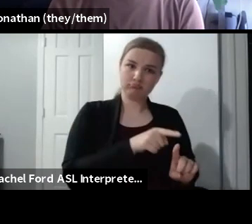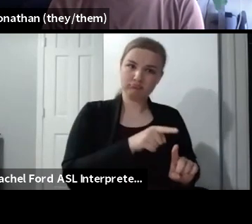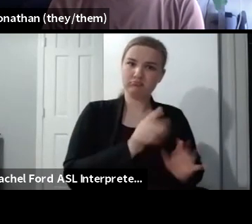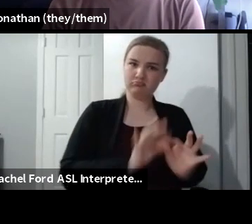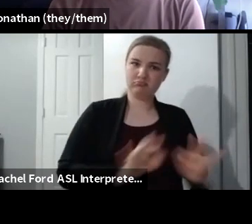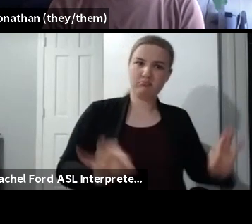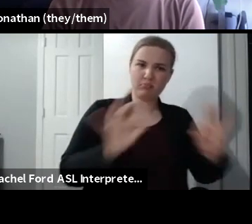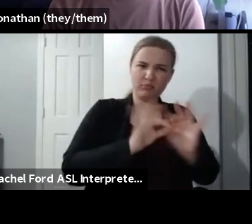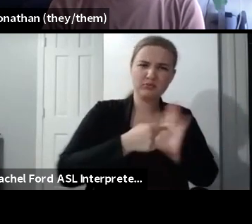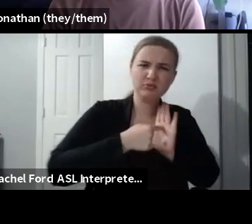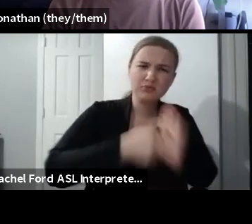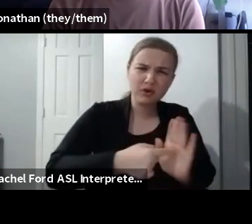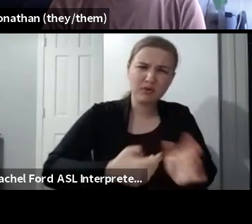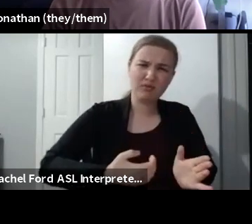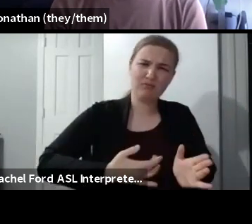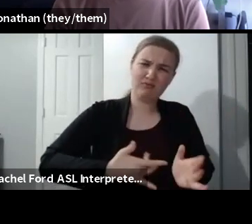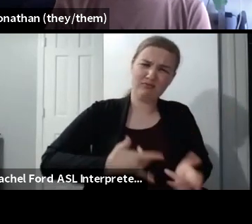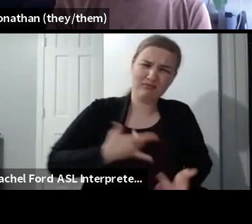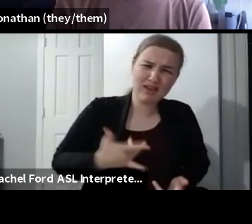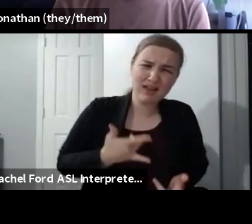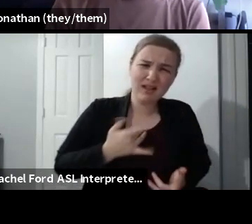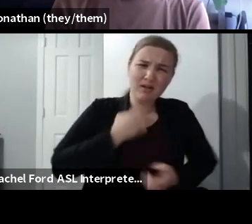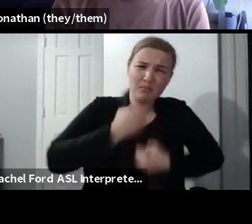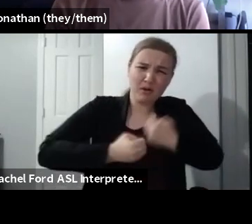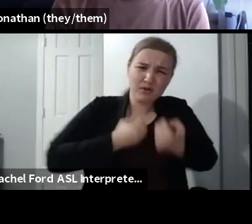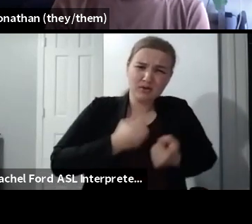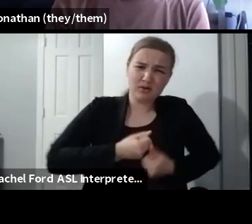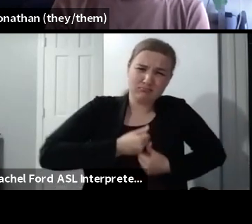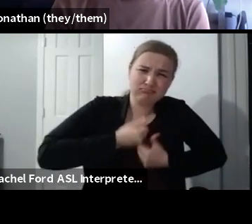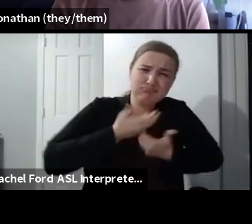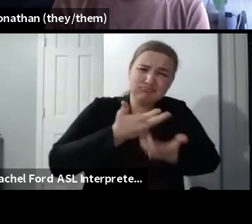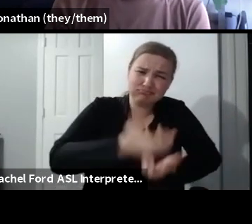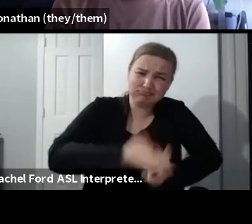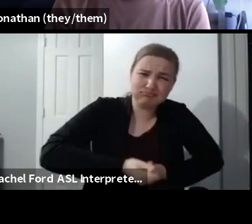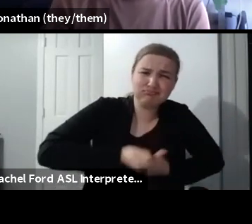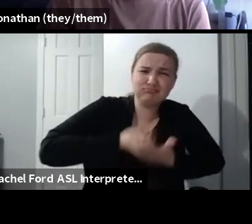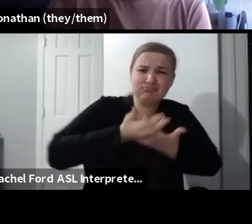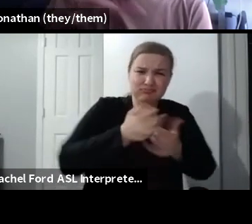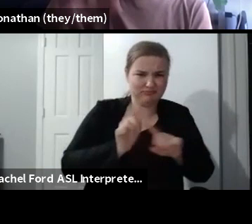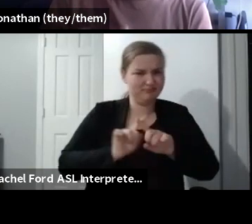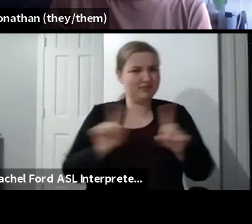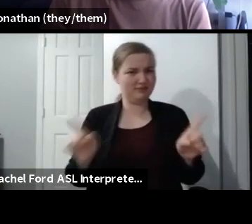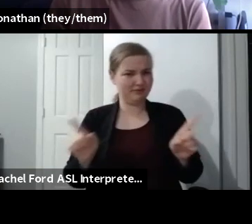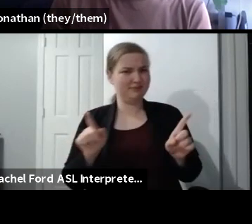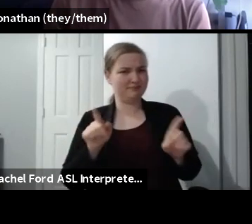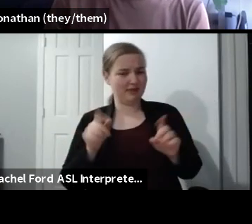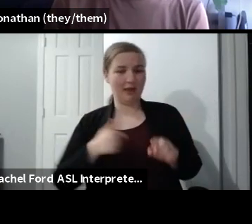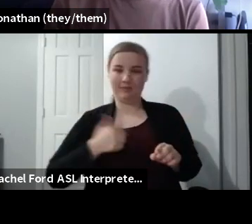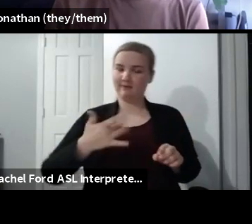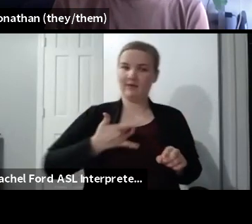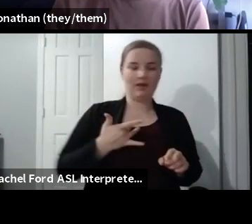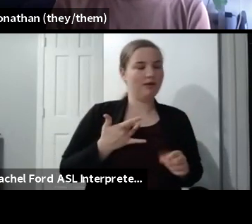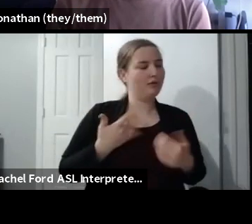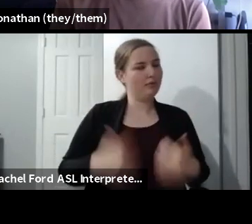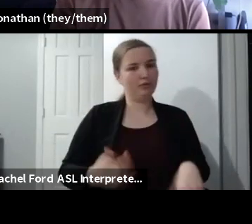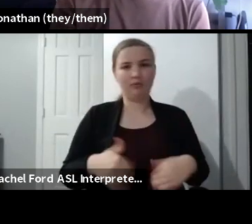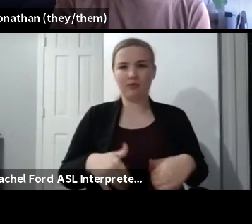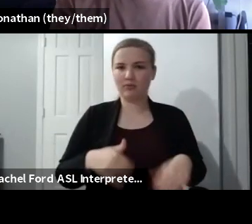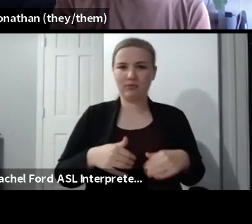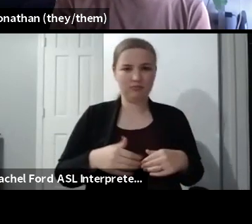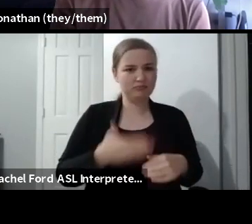is something that I think I feel very gifted and fortunate to have been formed inside of. Yeah.